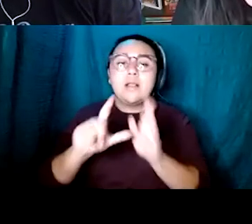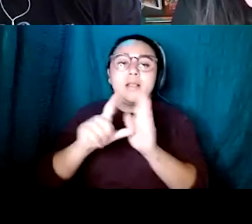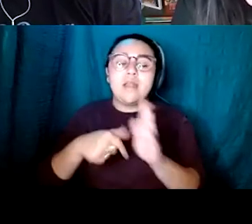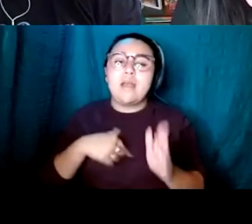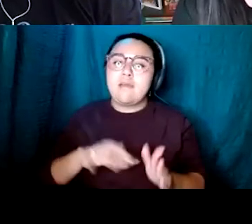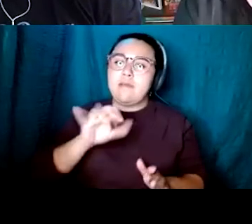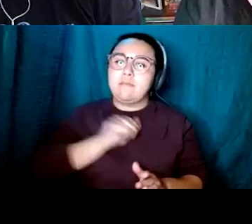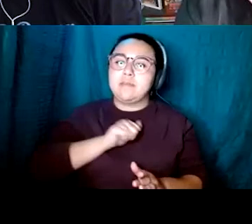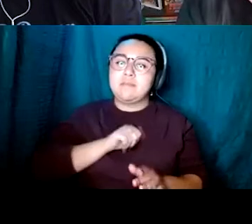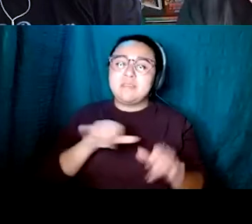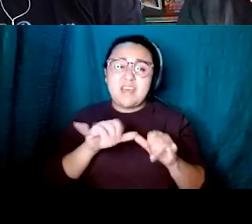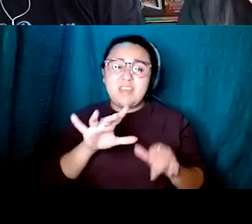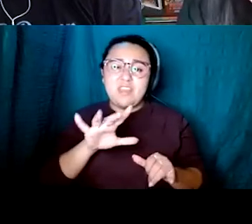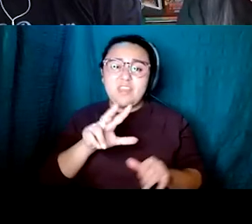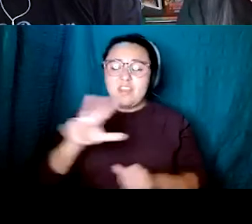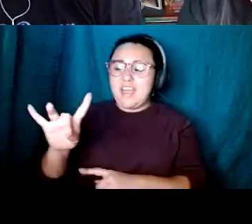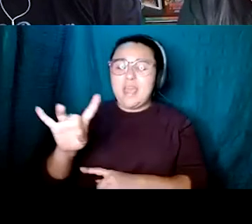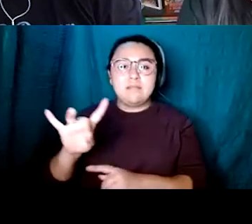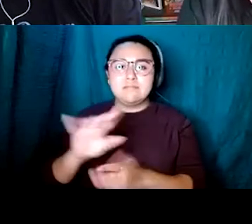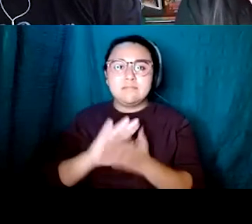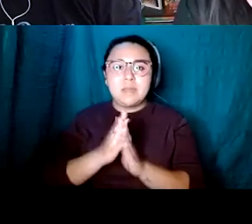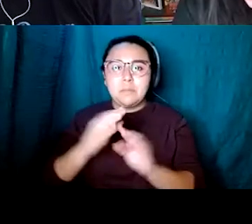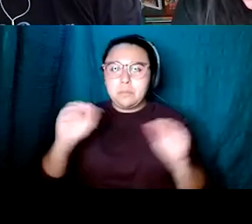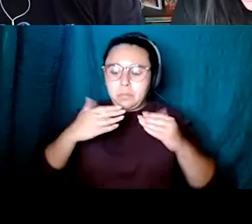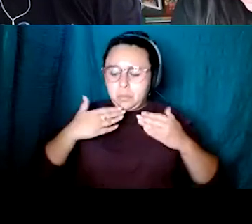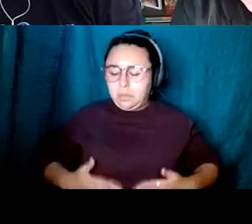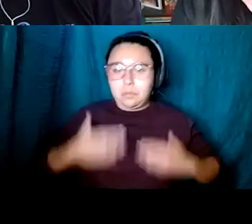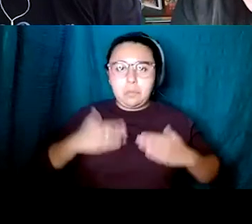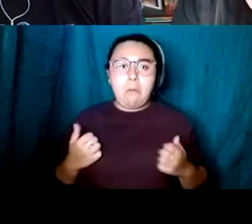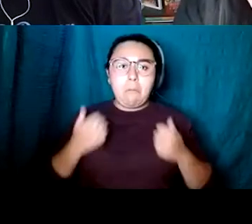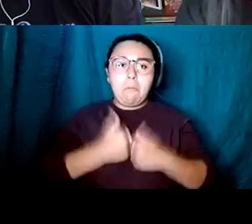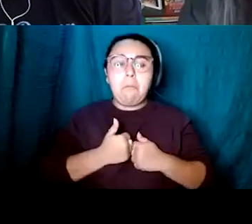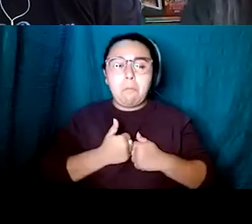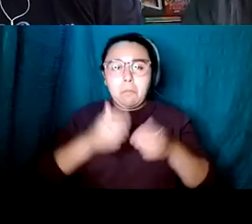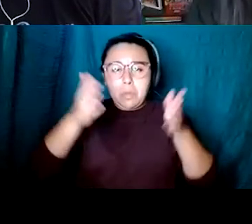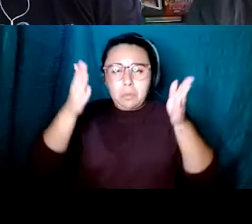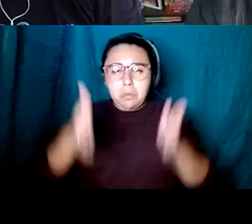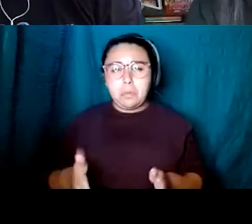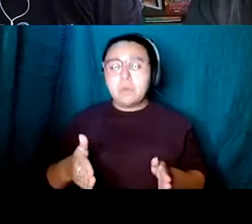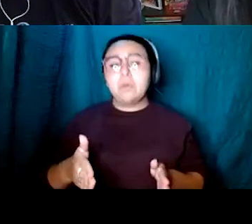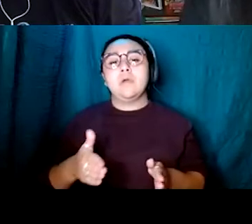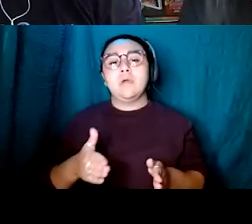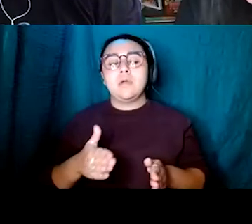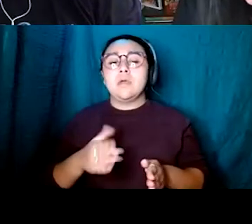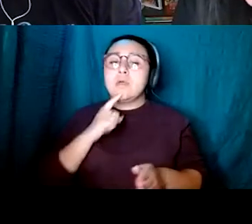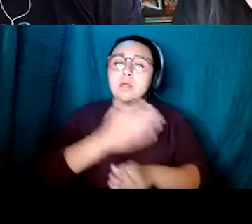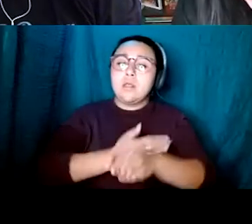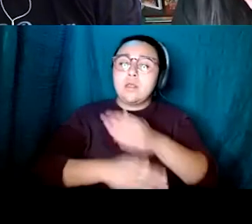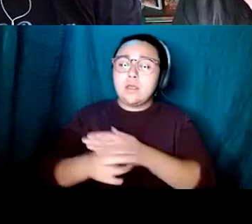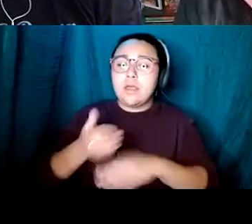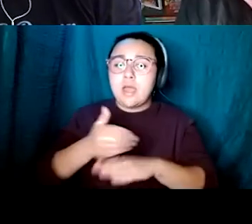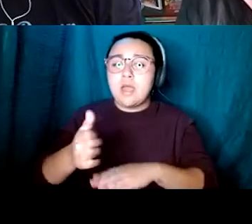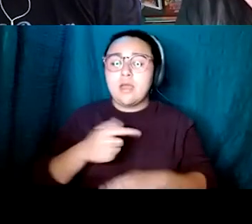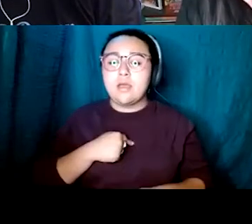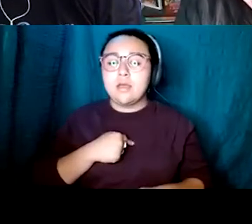chest seemed to flatten, almost disappear, beneath the short pleather jacket of my Survey Corps uniform when I dressed as Armin Arlert or Levi Ackerman, or my